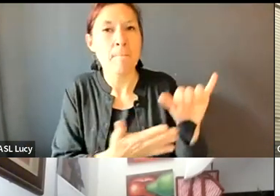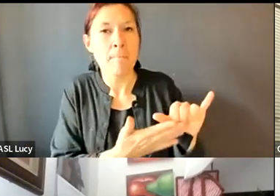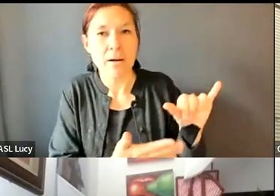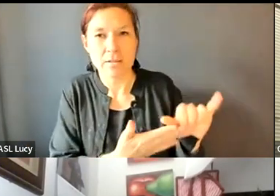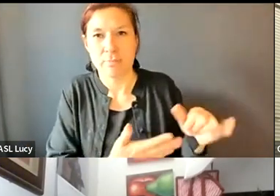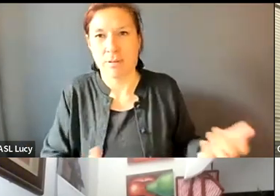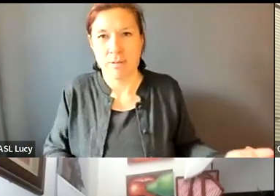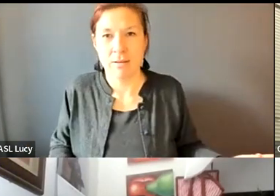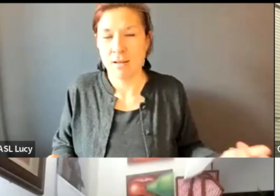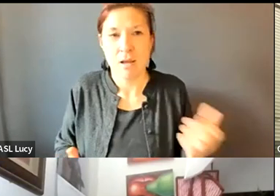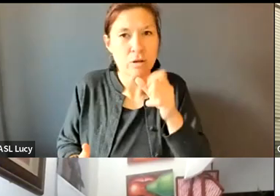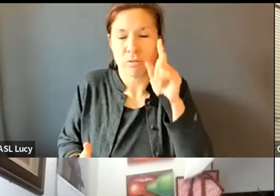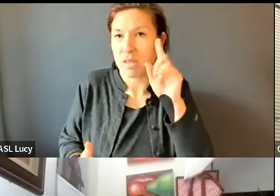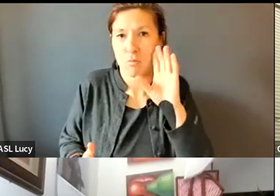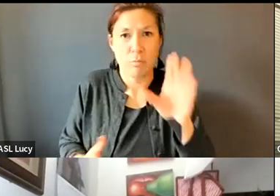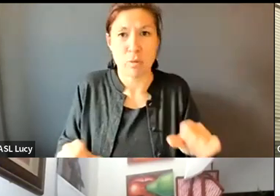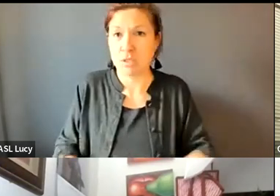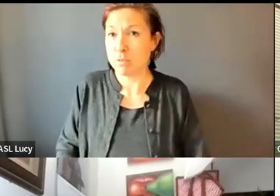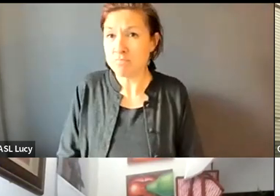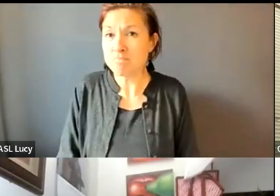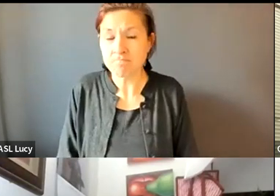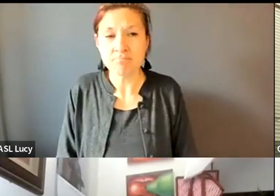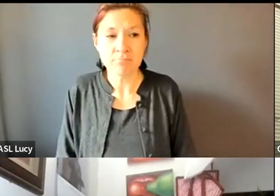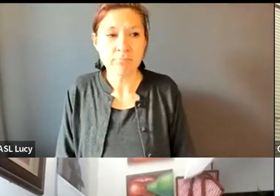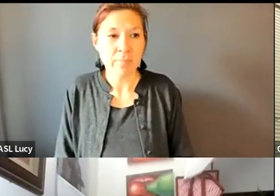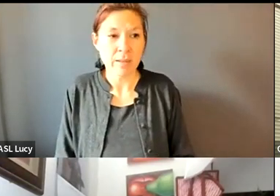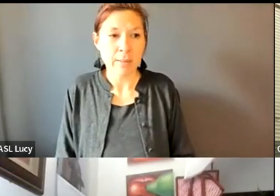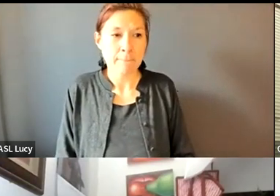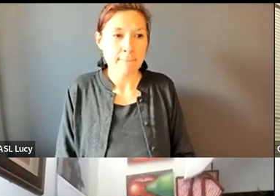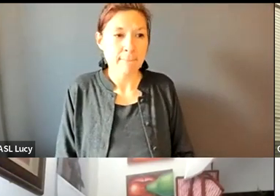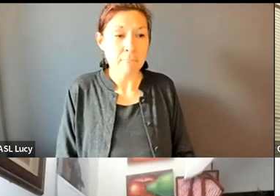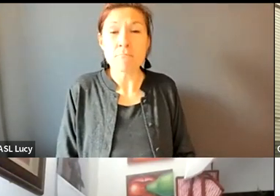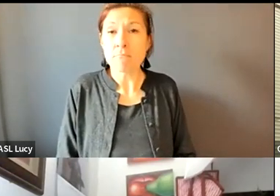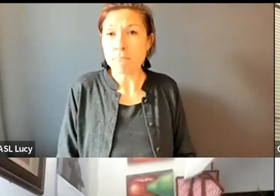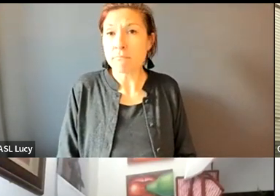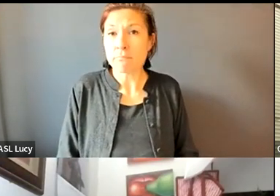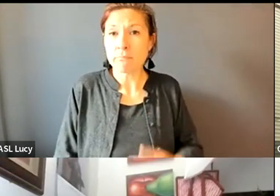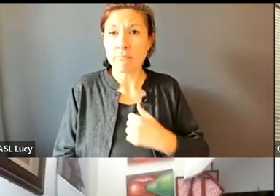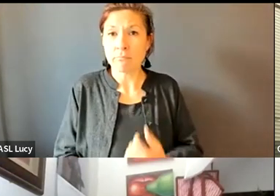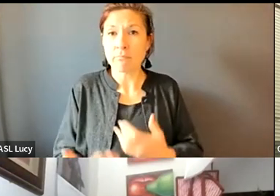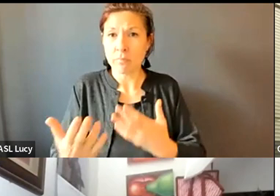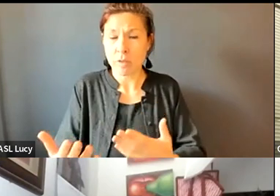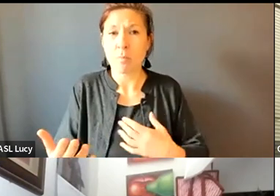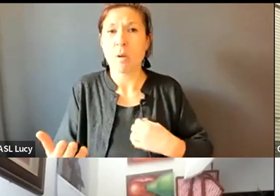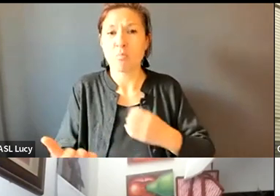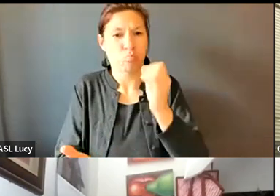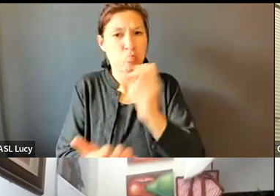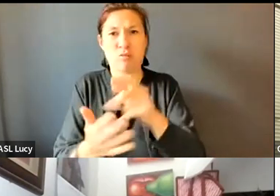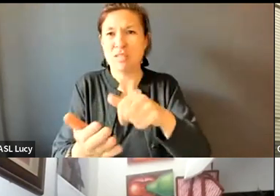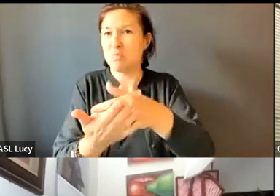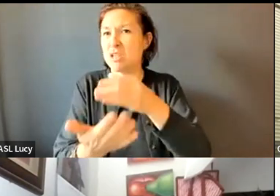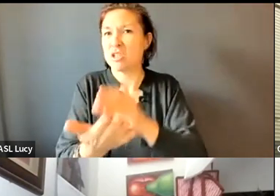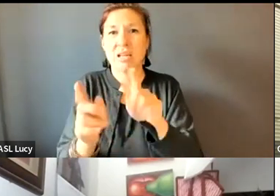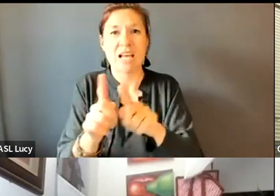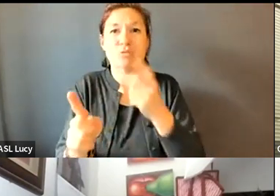for me to conceive of and so I recommend that we approve the budget as